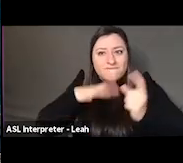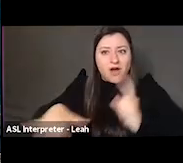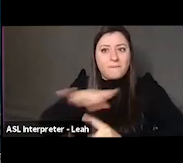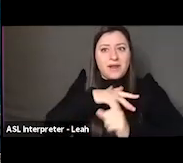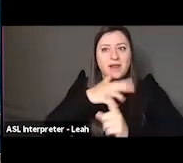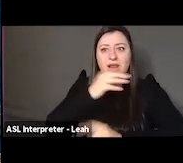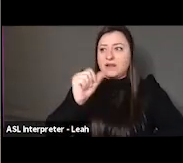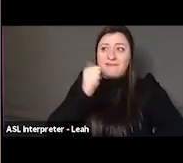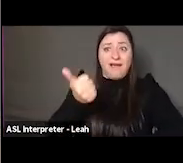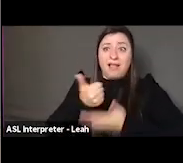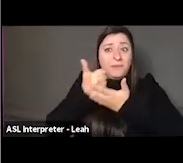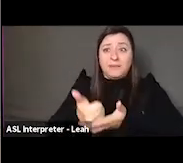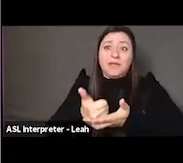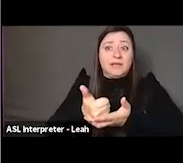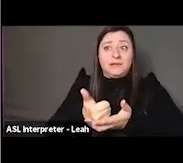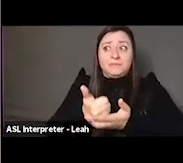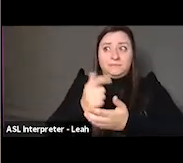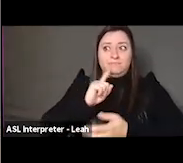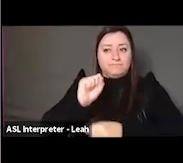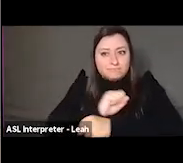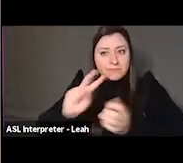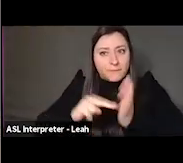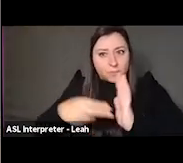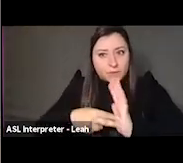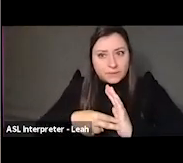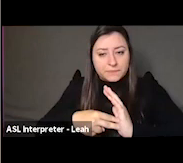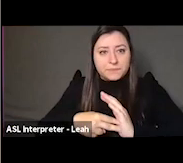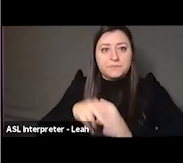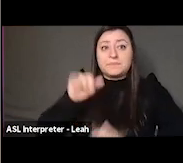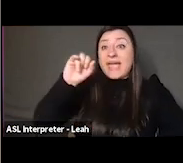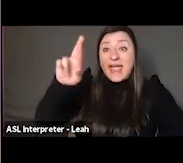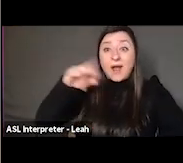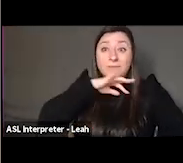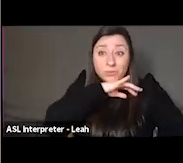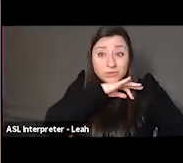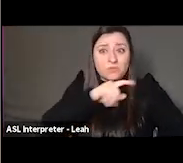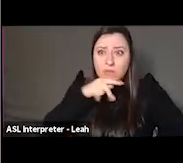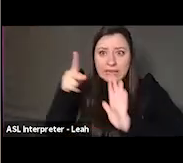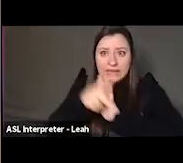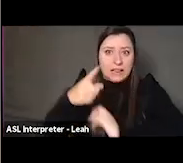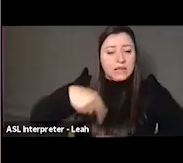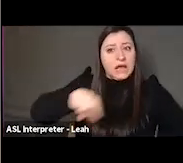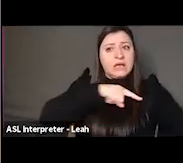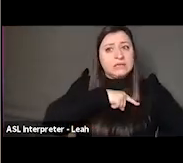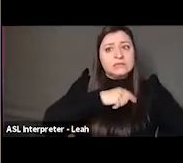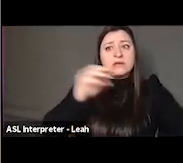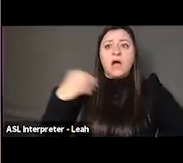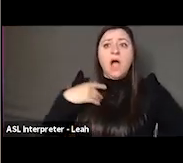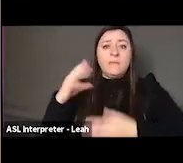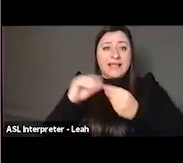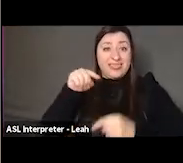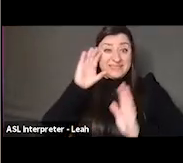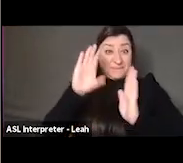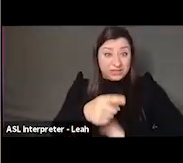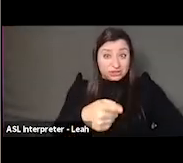purpose. Air pollution is killing us. And so I was saying, like, this picture is in Beirut, taken in 2019. This is